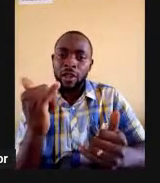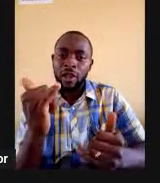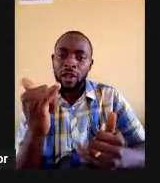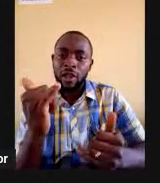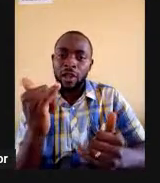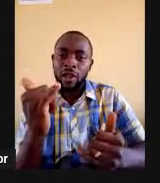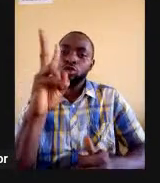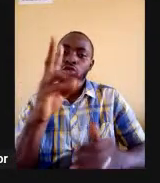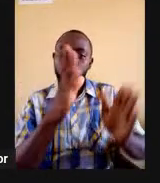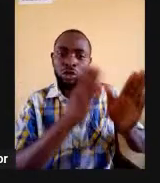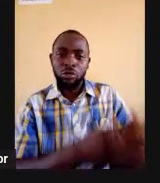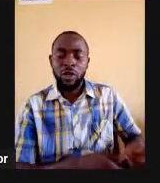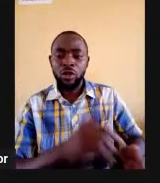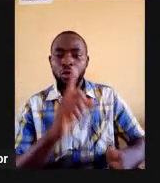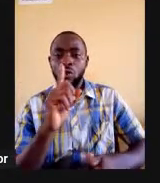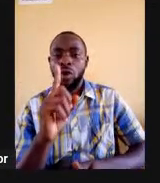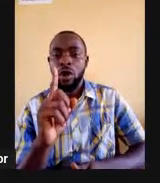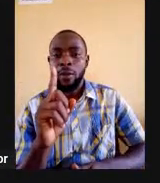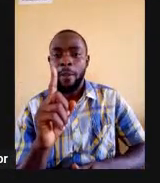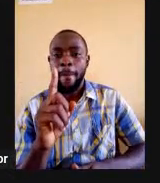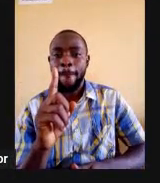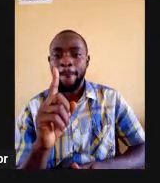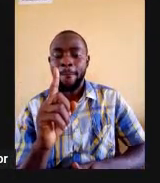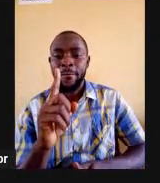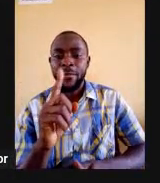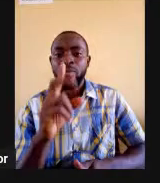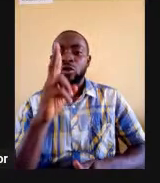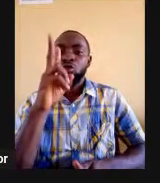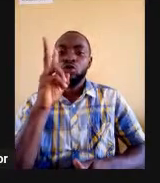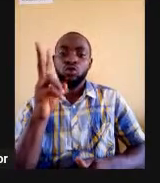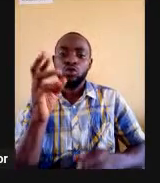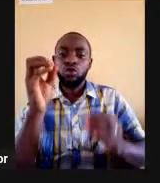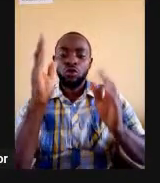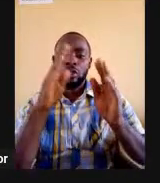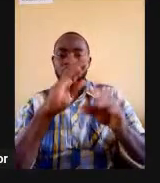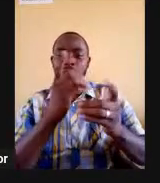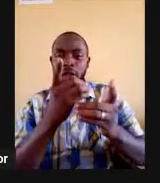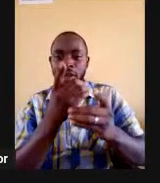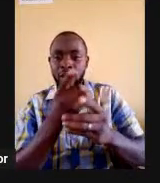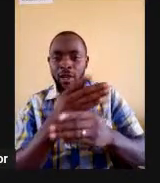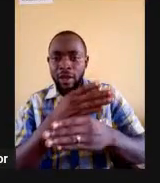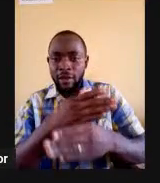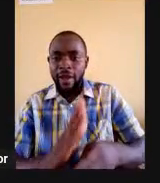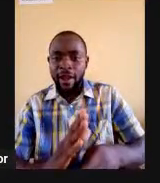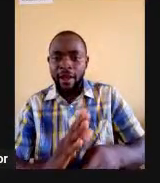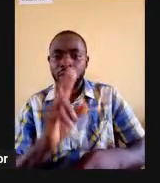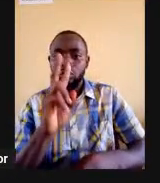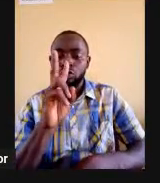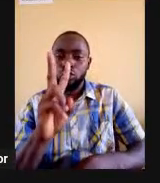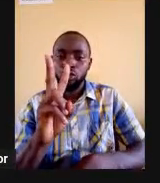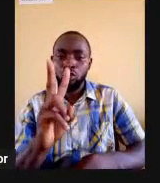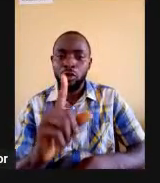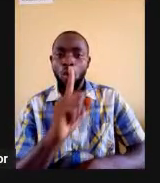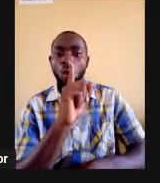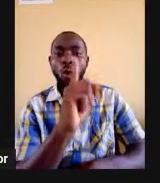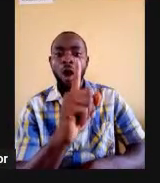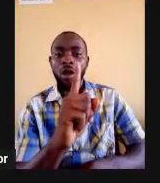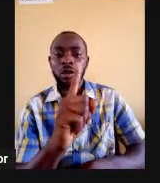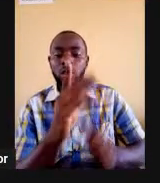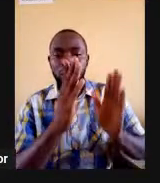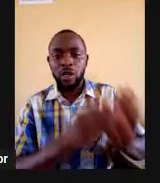1. Now 2 dividing 2 will be 1 remaining 0. Is that okay? So